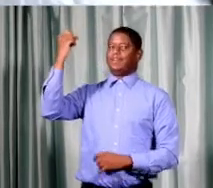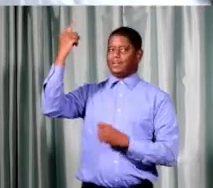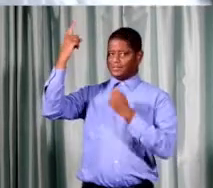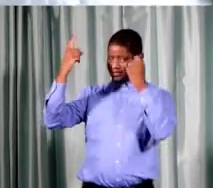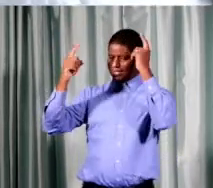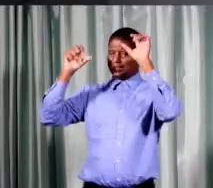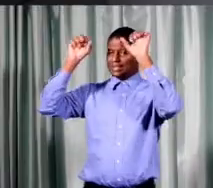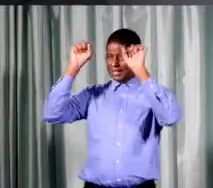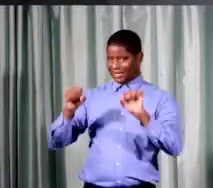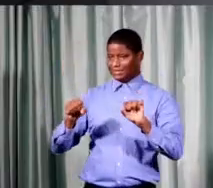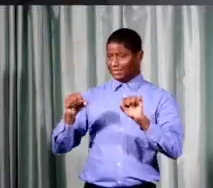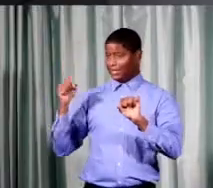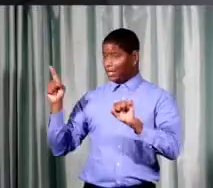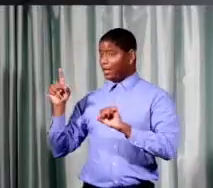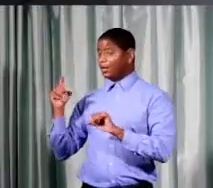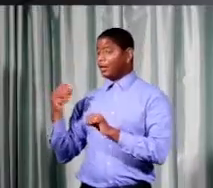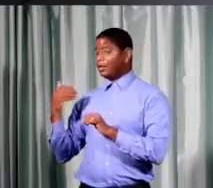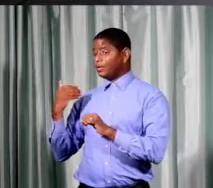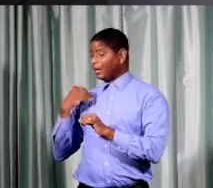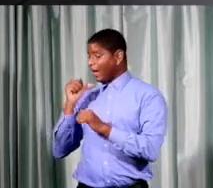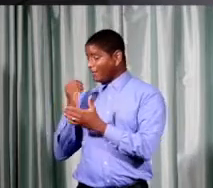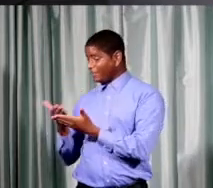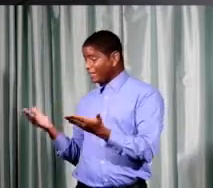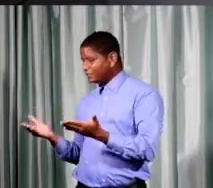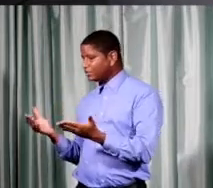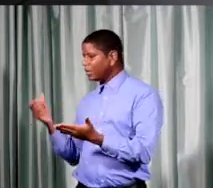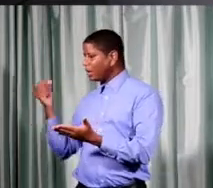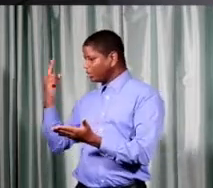right. It's maths. He was a